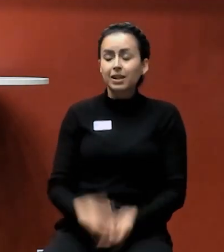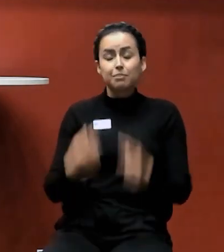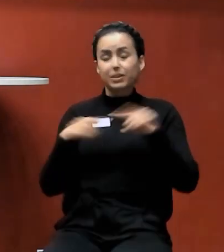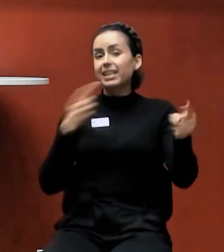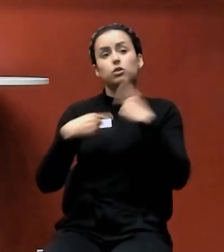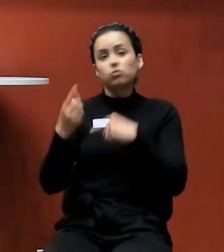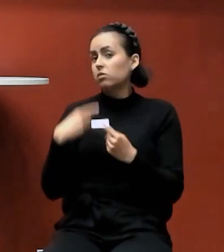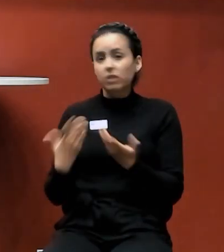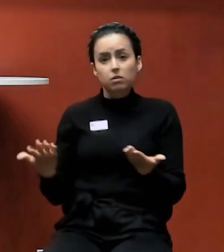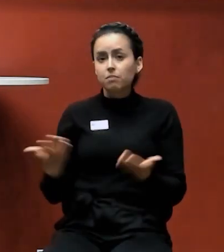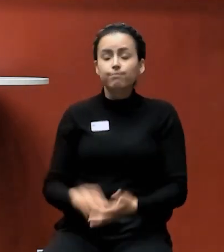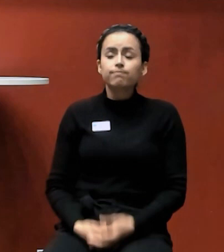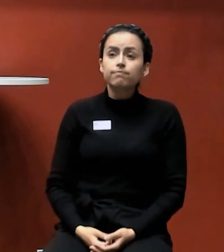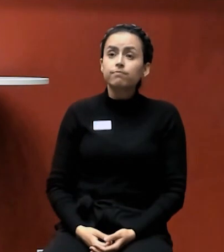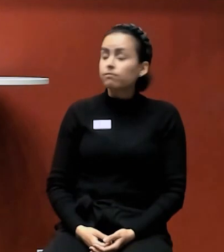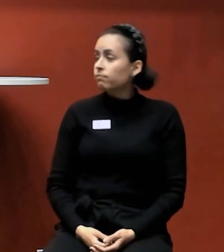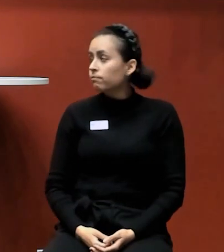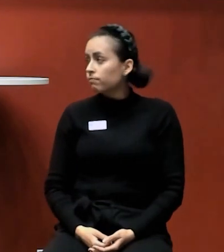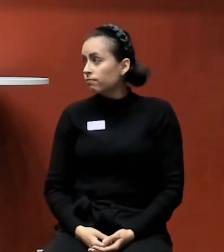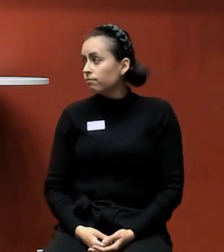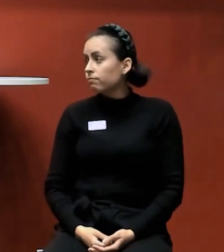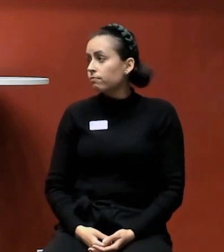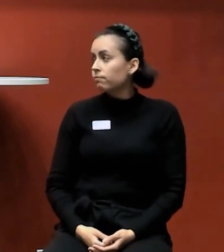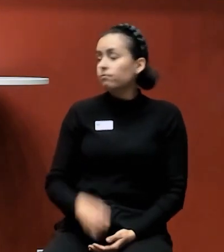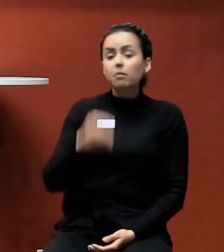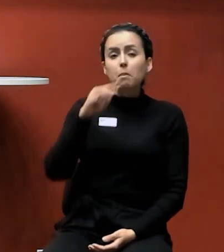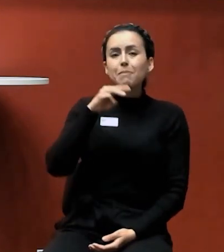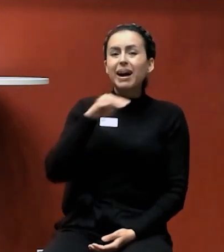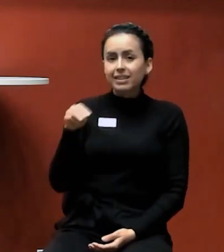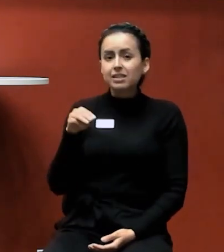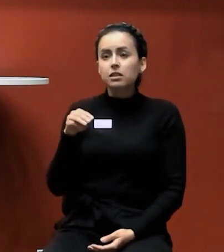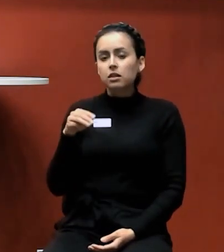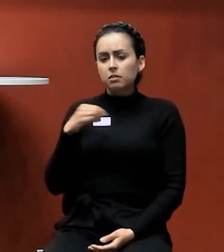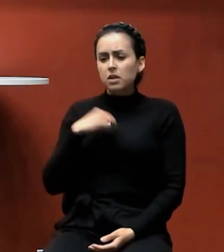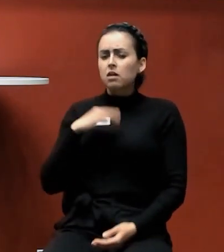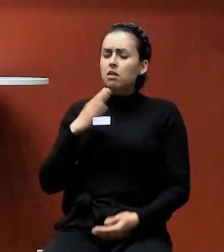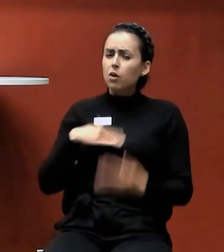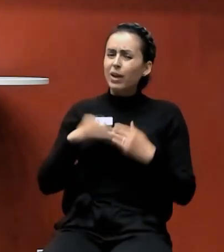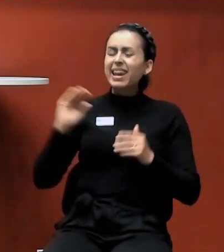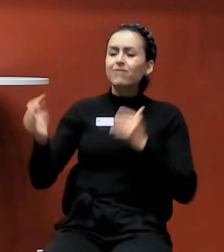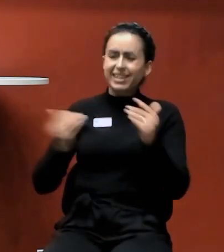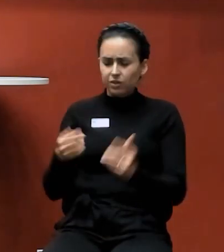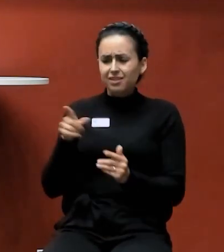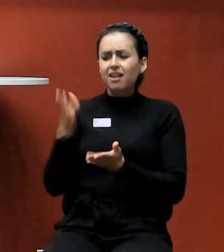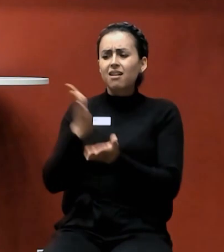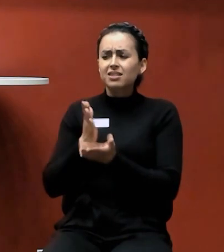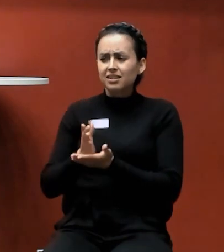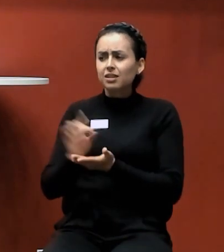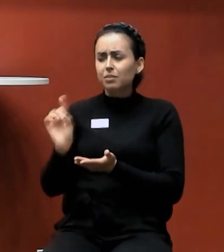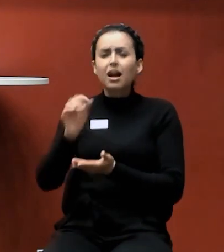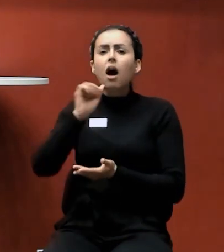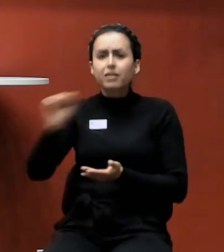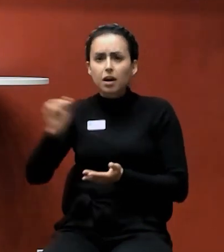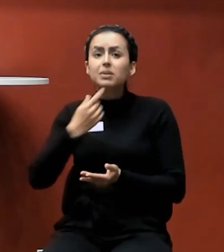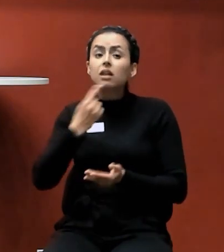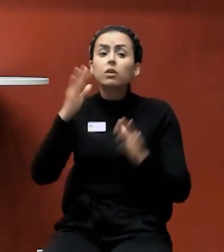conversation. No. And I do like, I want to reflect on what you said, Adam, regarding inviting these people and